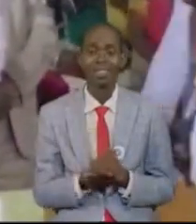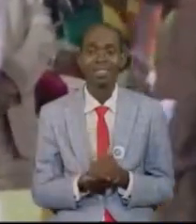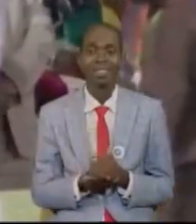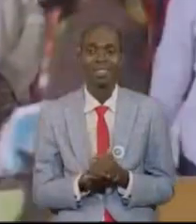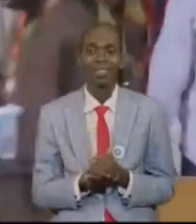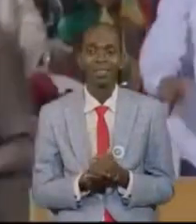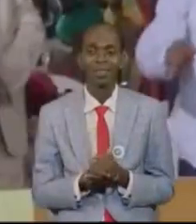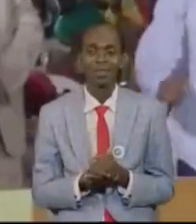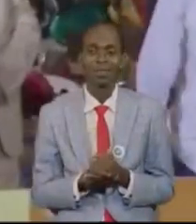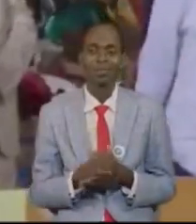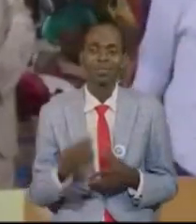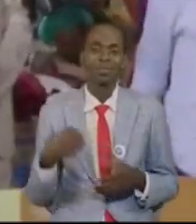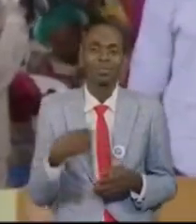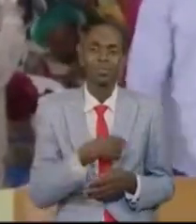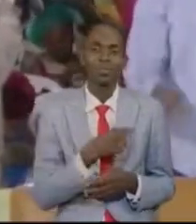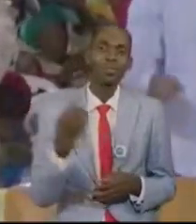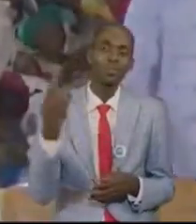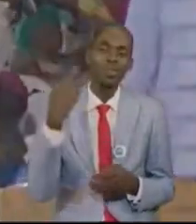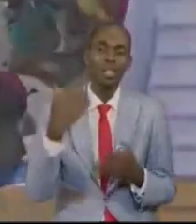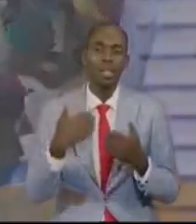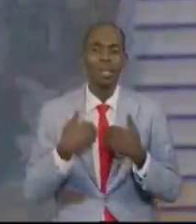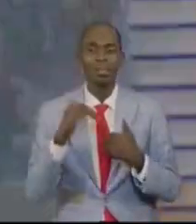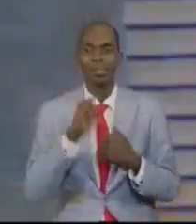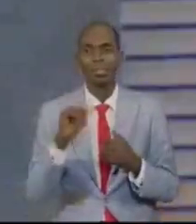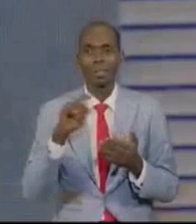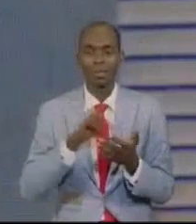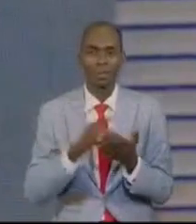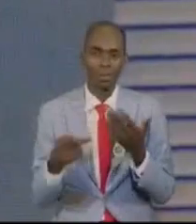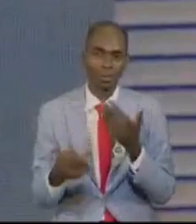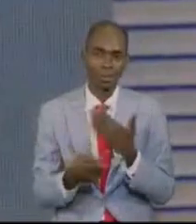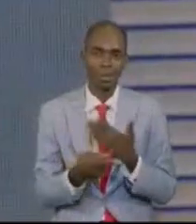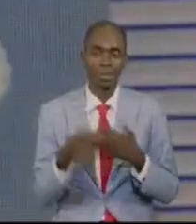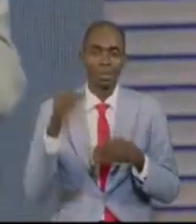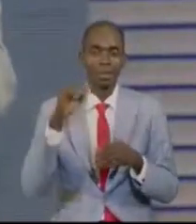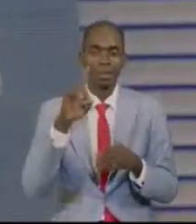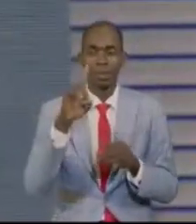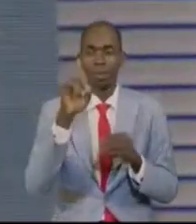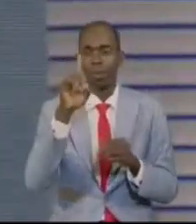We were having a crusade in one city in Nigeria.